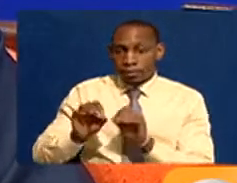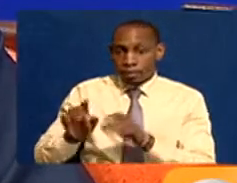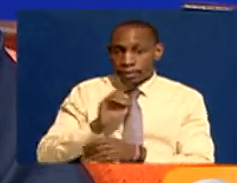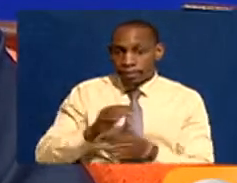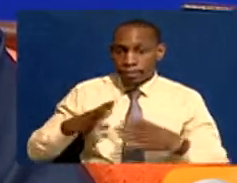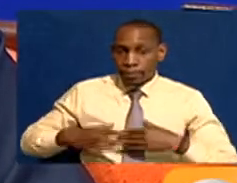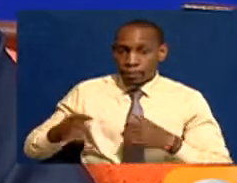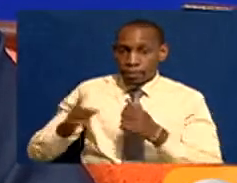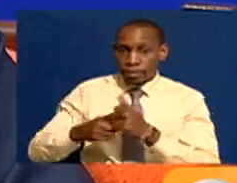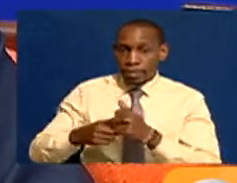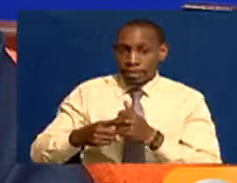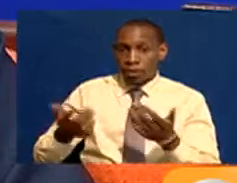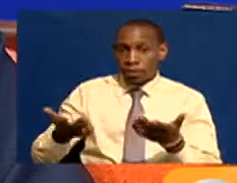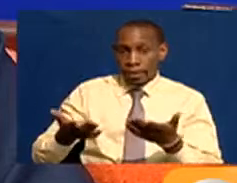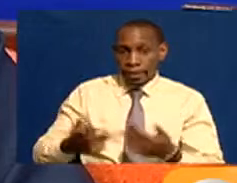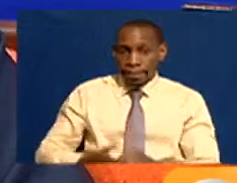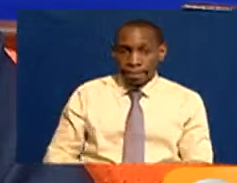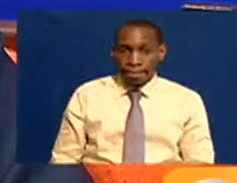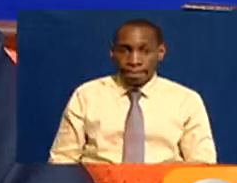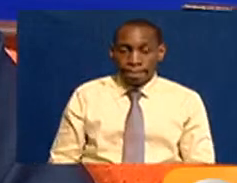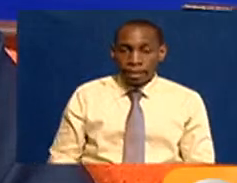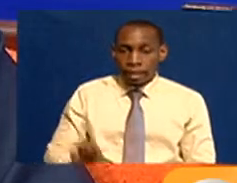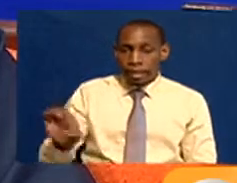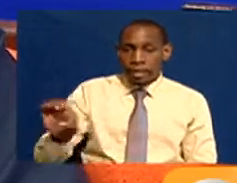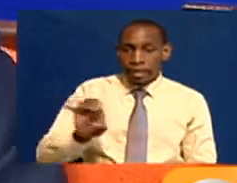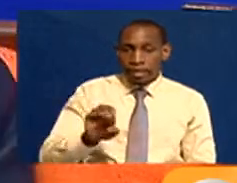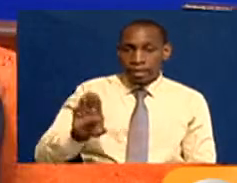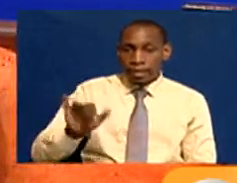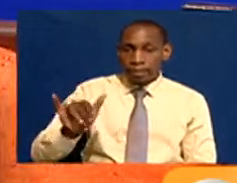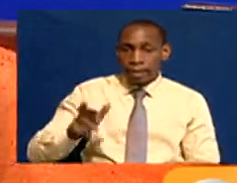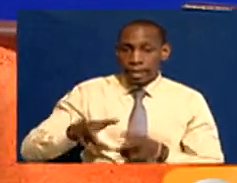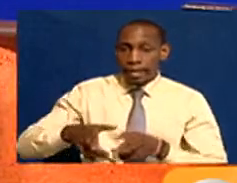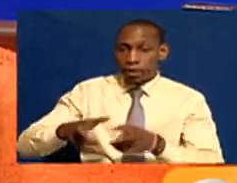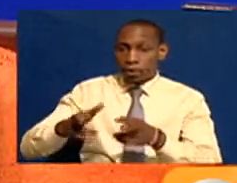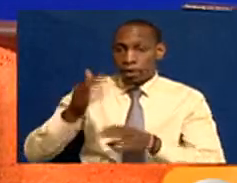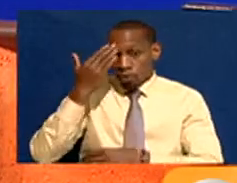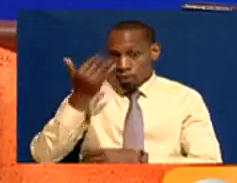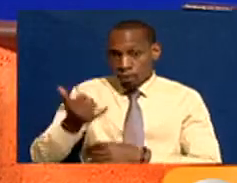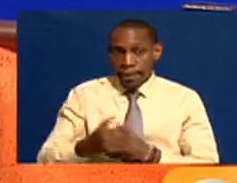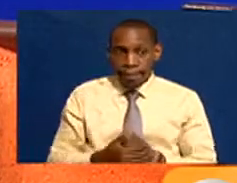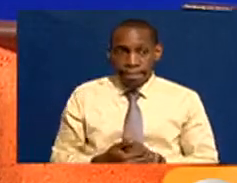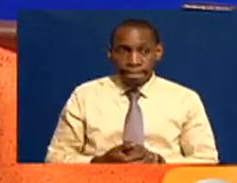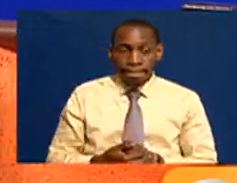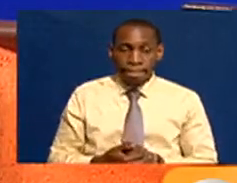six of them in the, I think it was Eastern Bypass, because